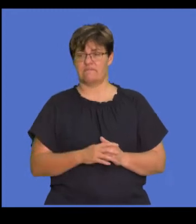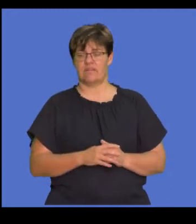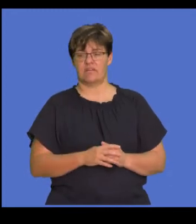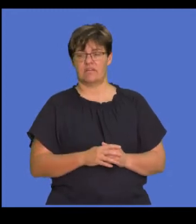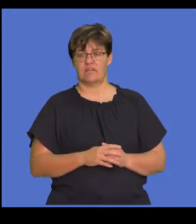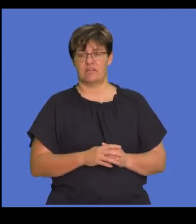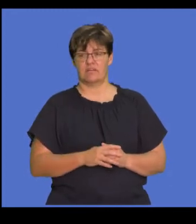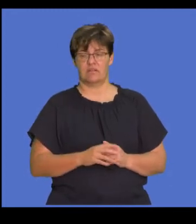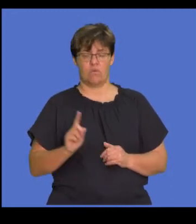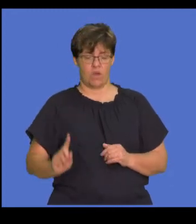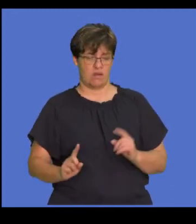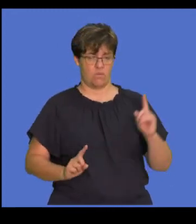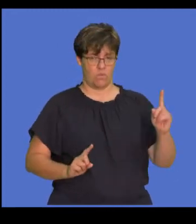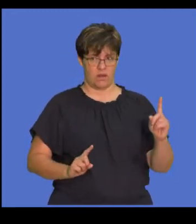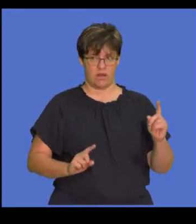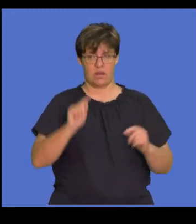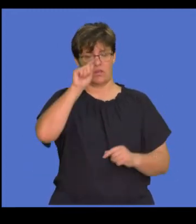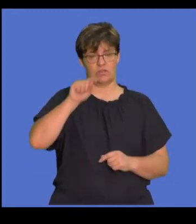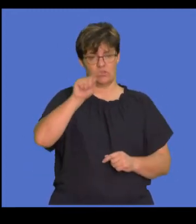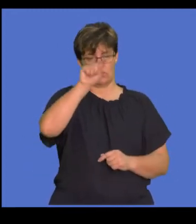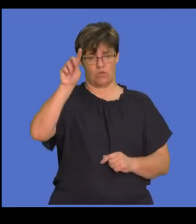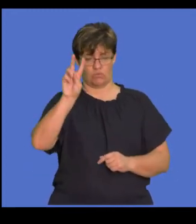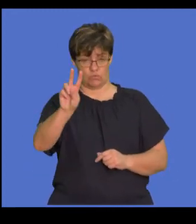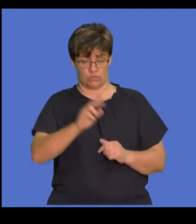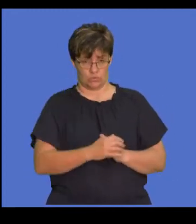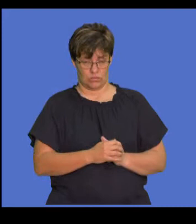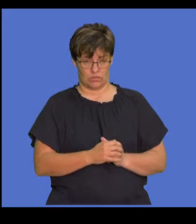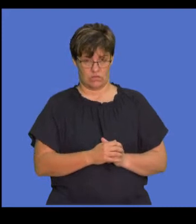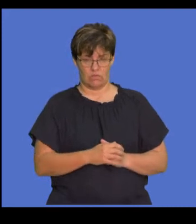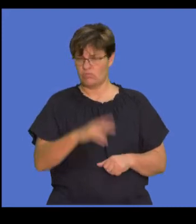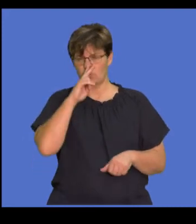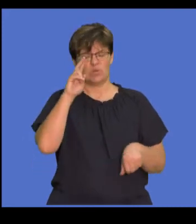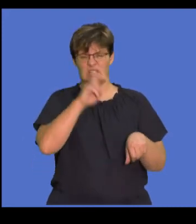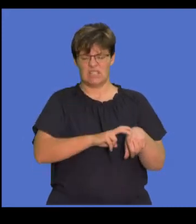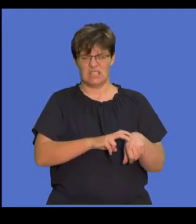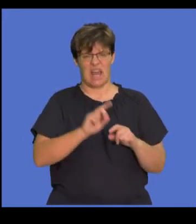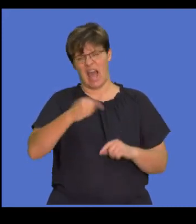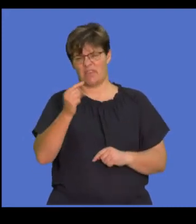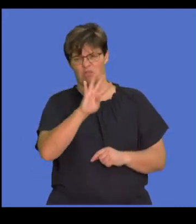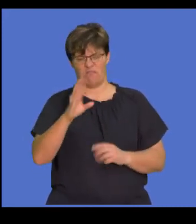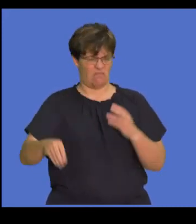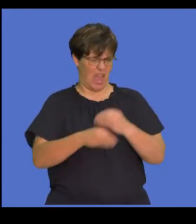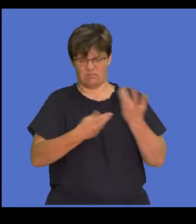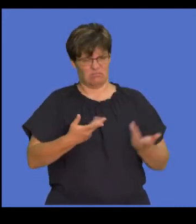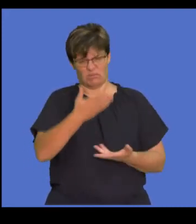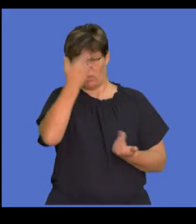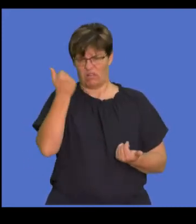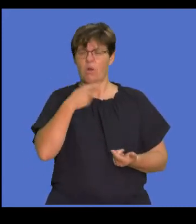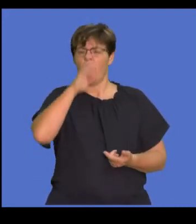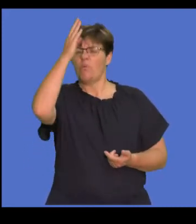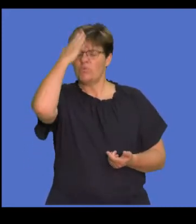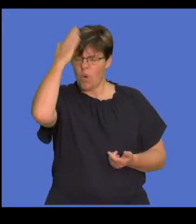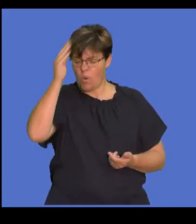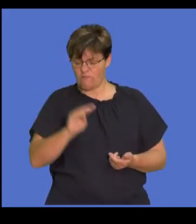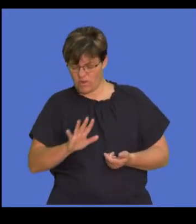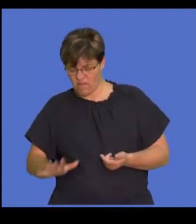degrees triangle. That's 1, 1, square root of 2. I don't need to include the other 45 really,